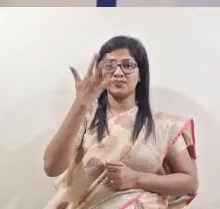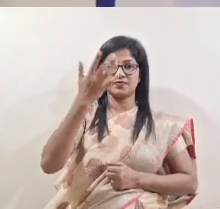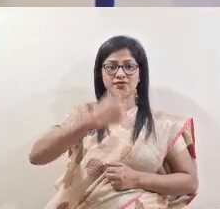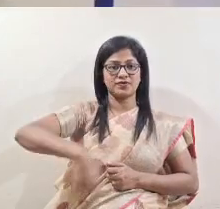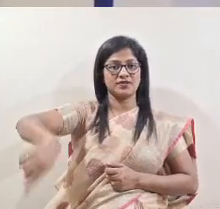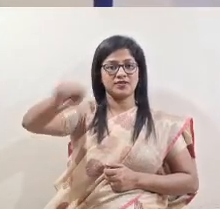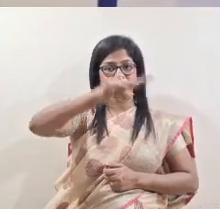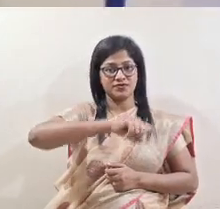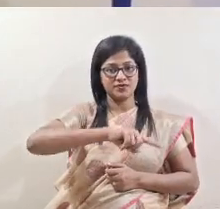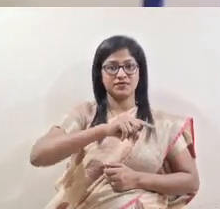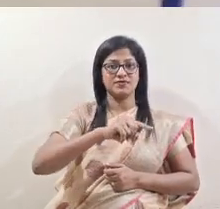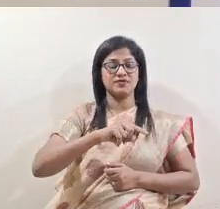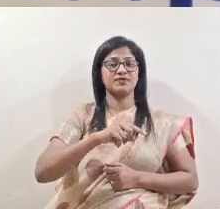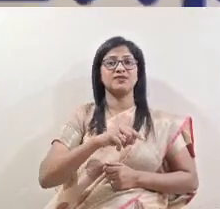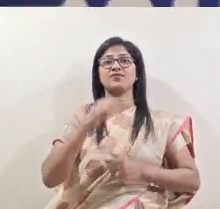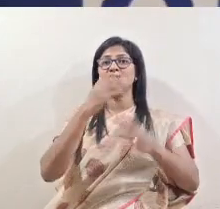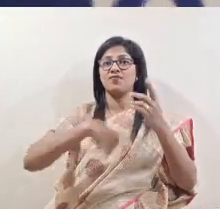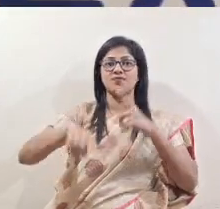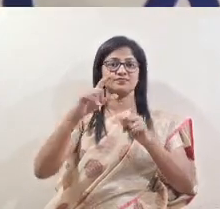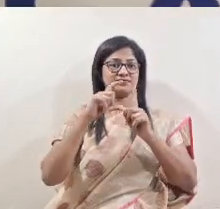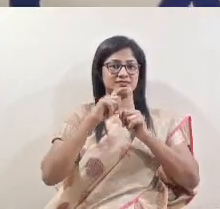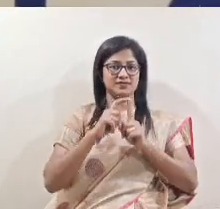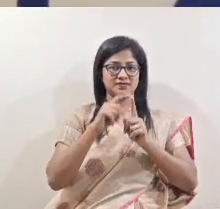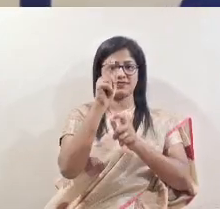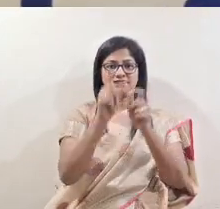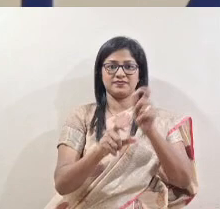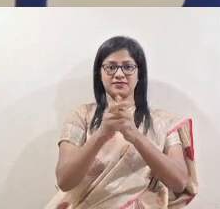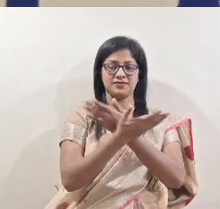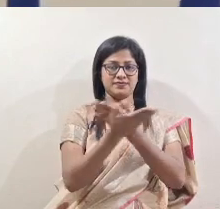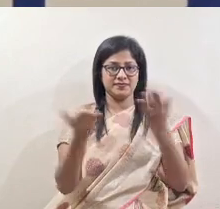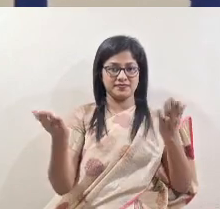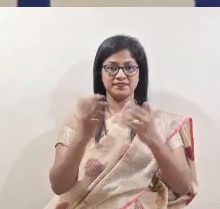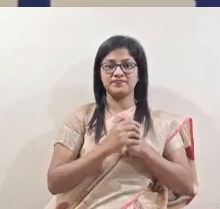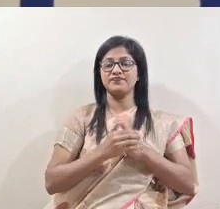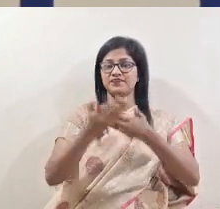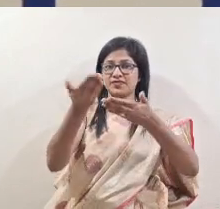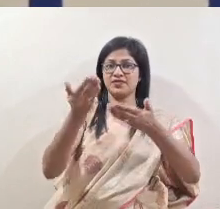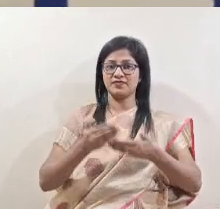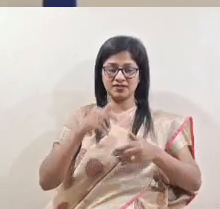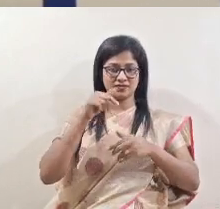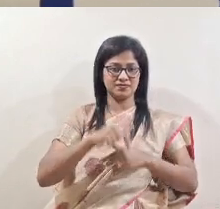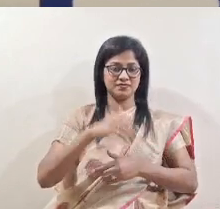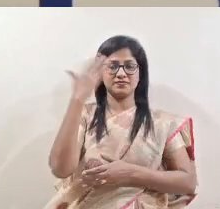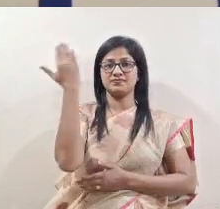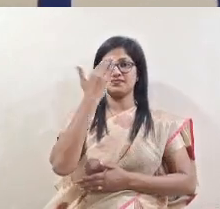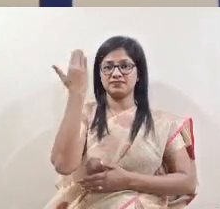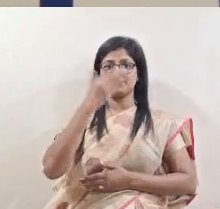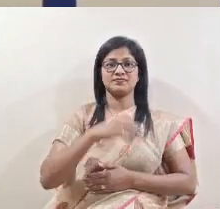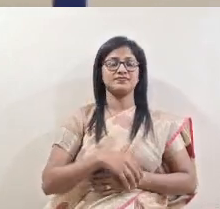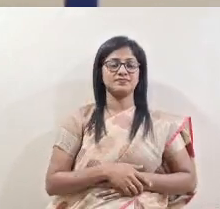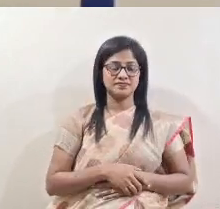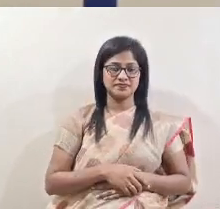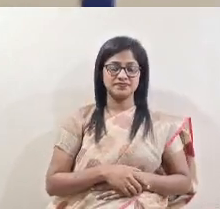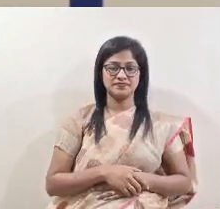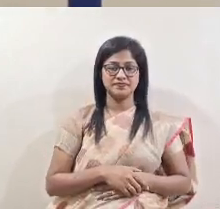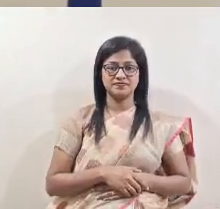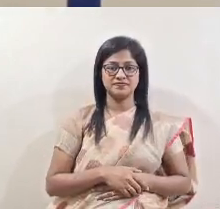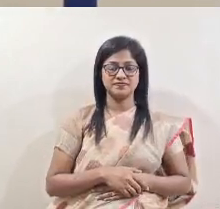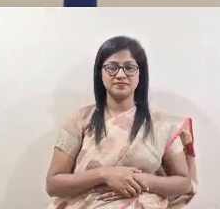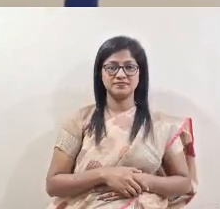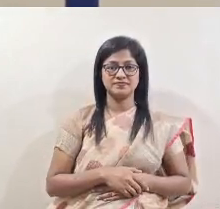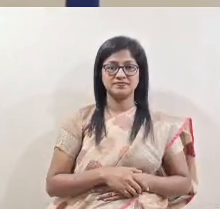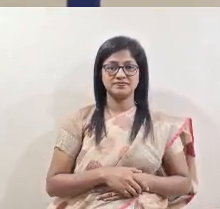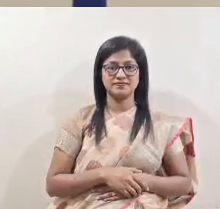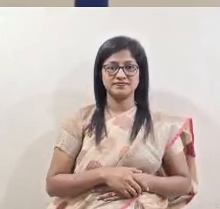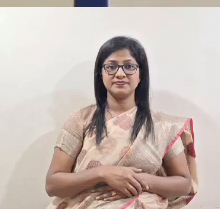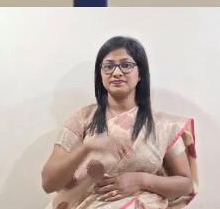Good morning to everybody, all the participants, all the delegates. Welcome to this session.